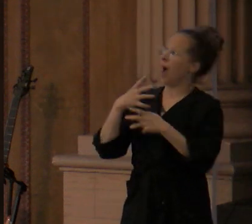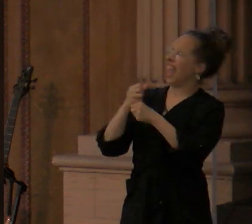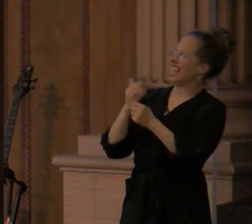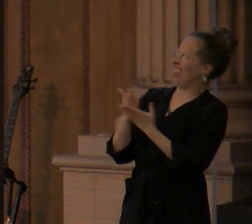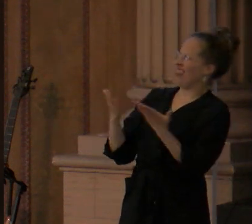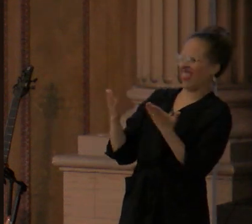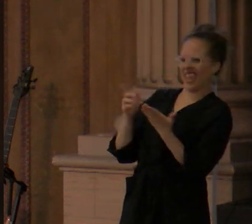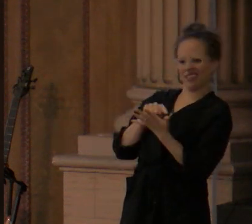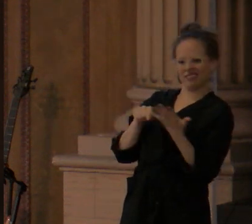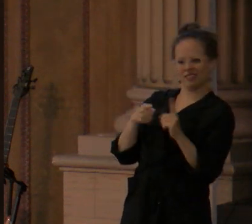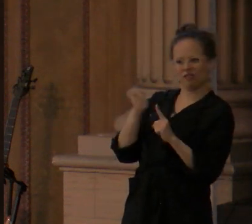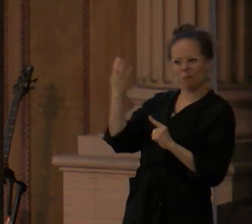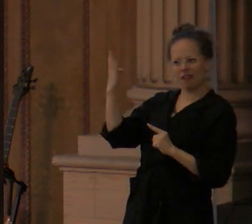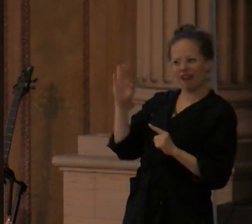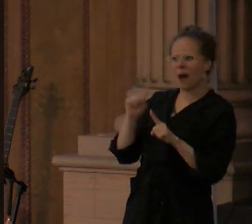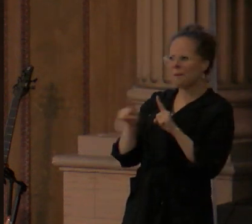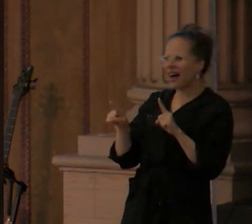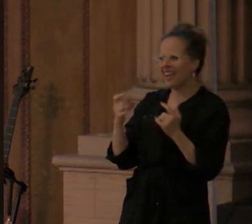in spirit.